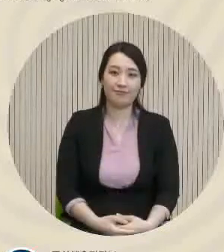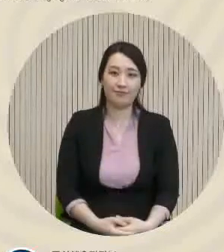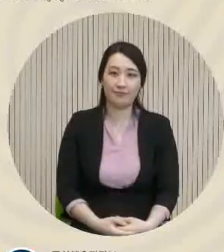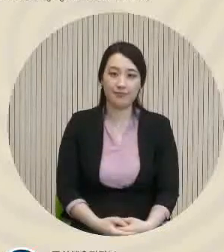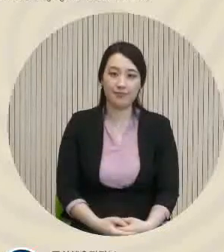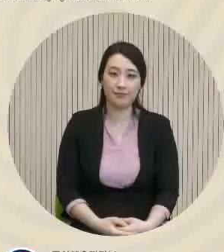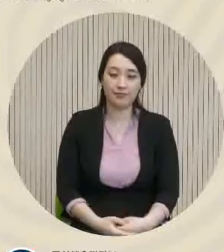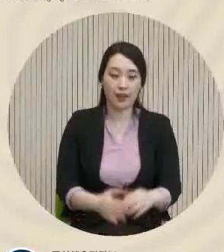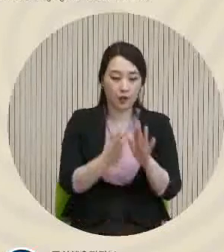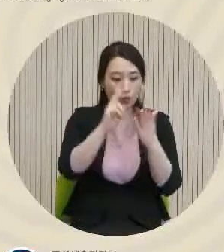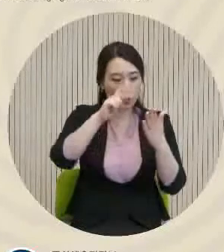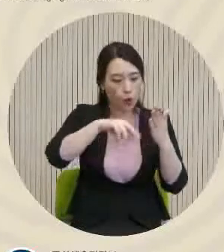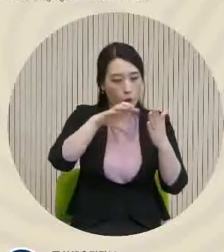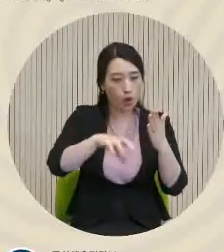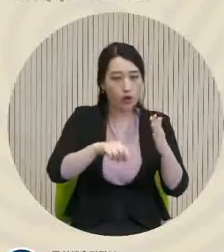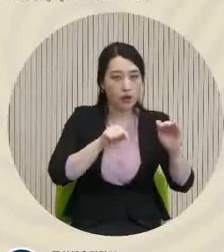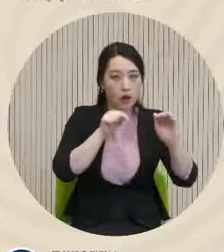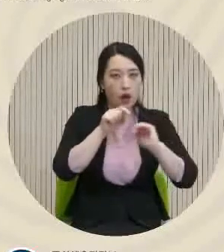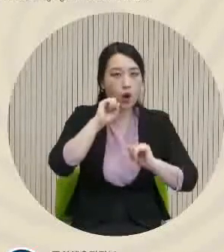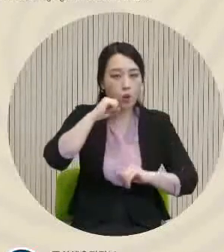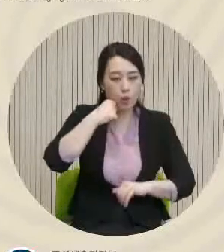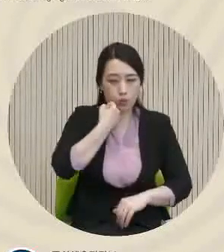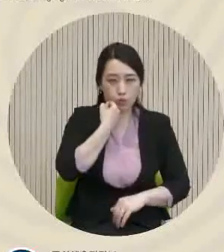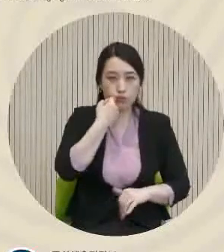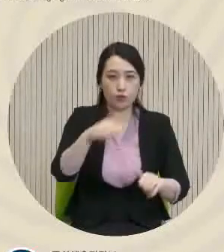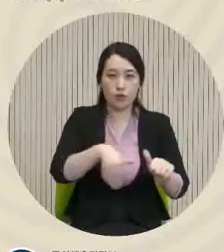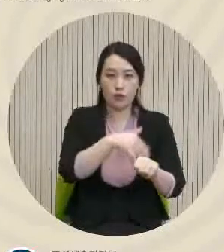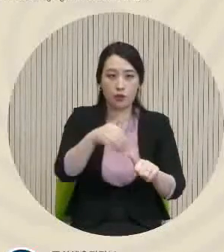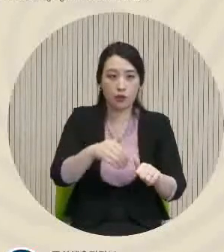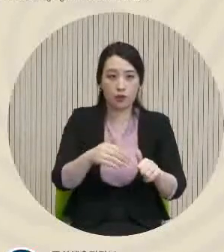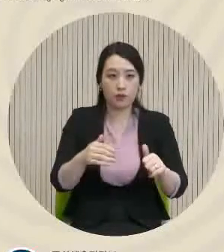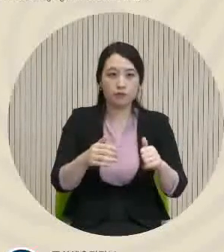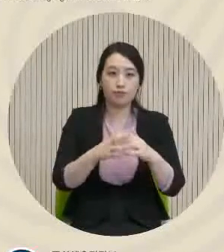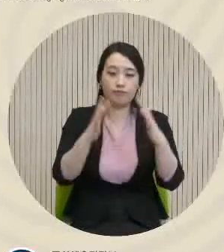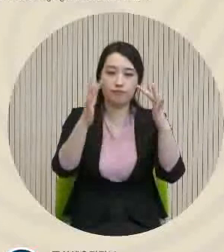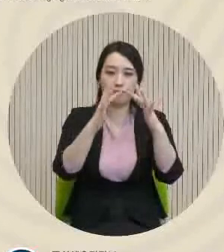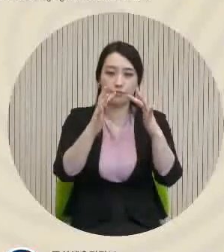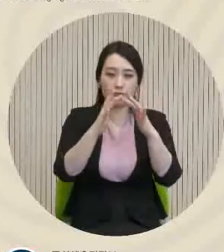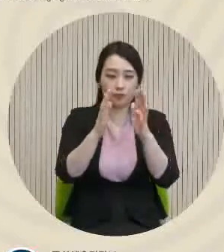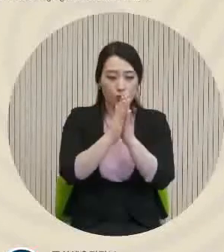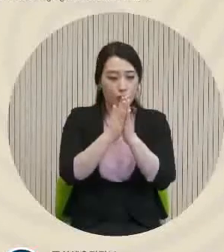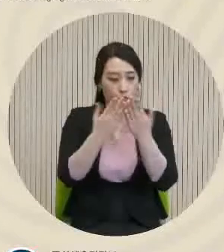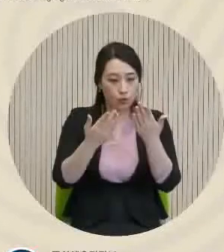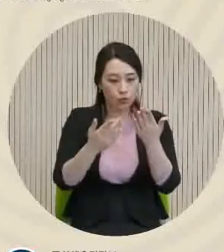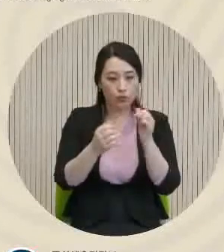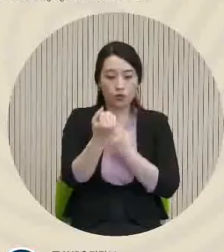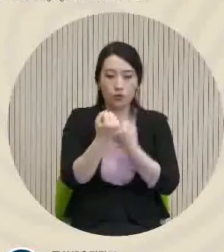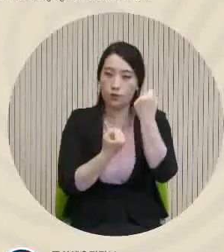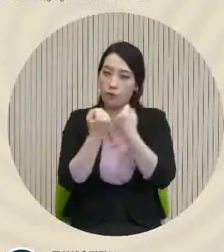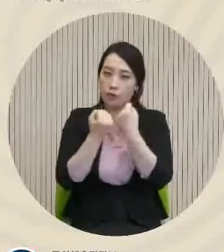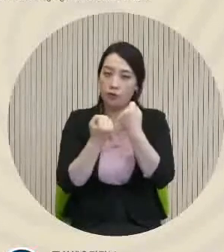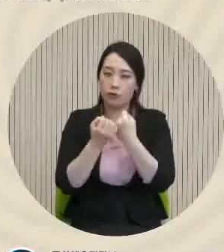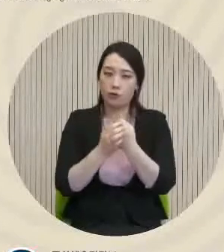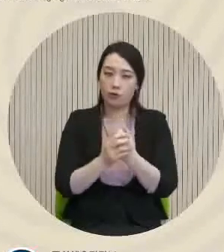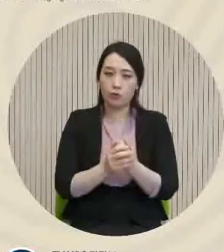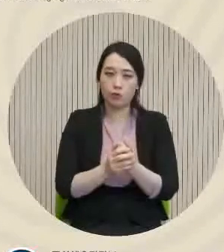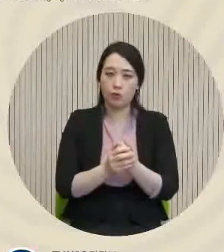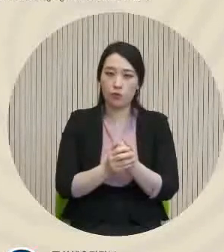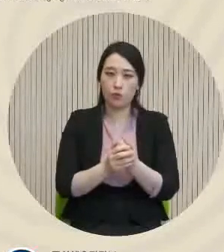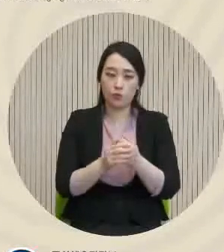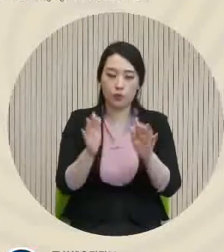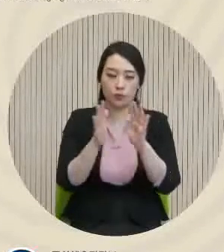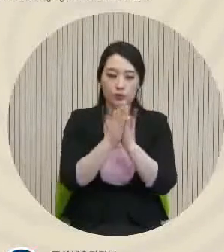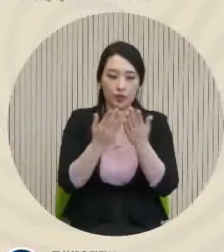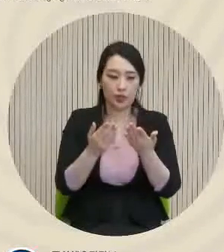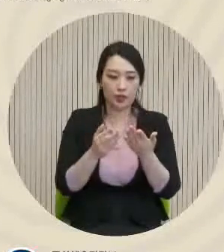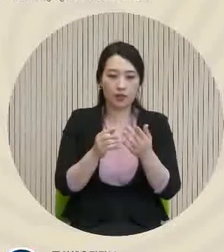the reading activities could not be performed well due to the COVID-19. We shared information about